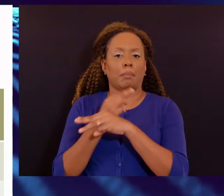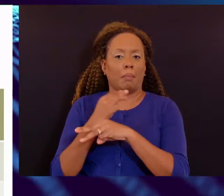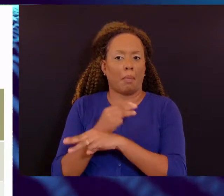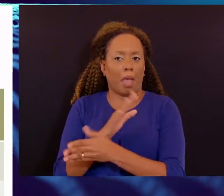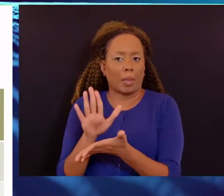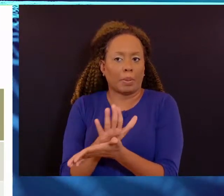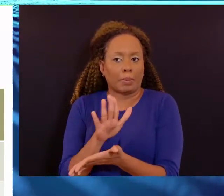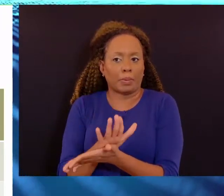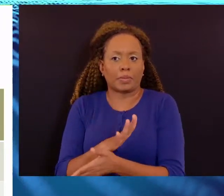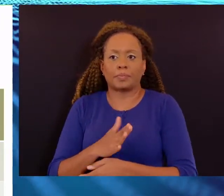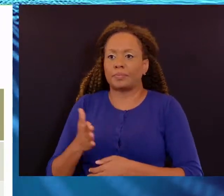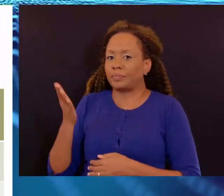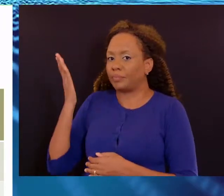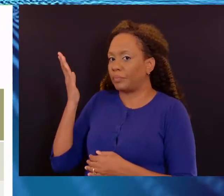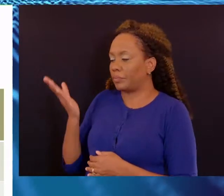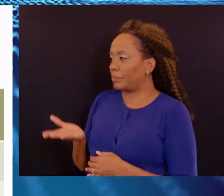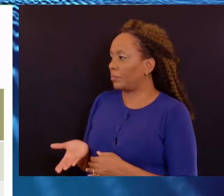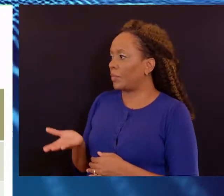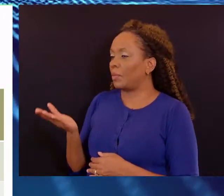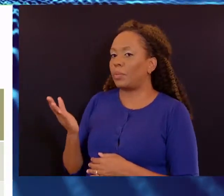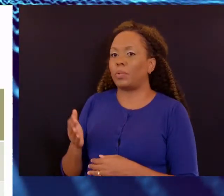paper,